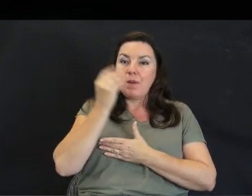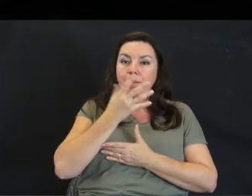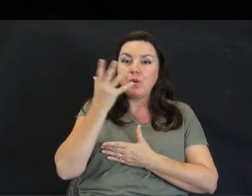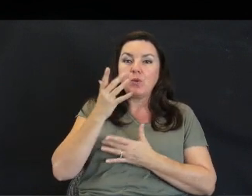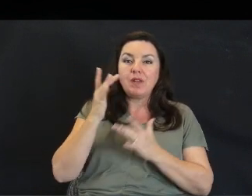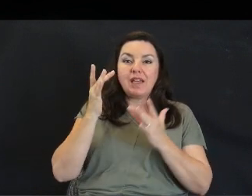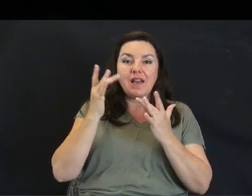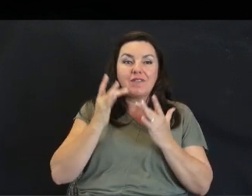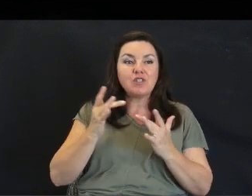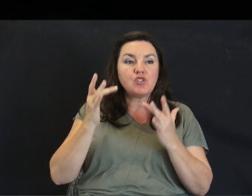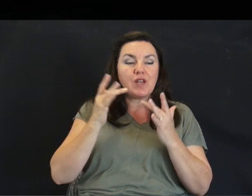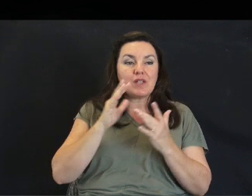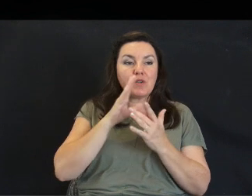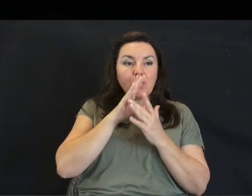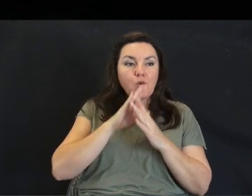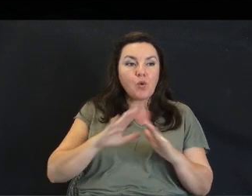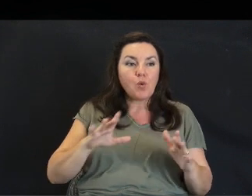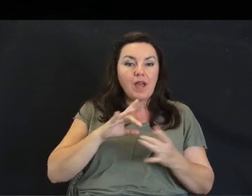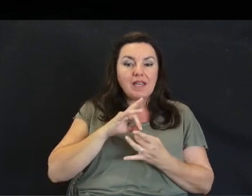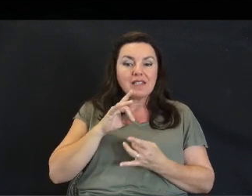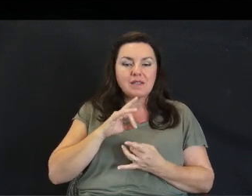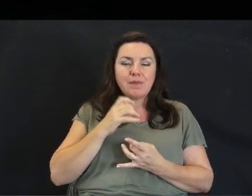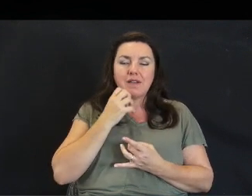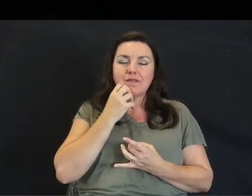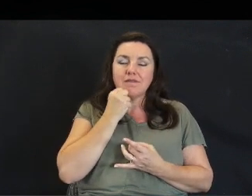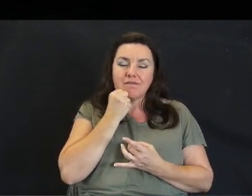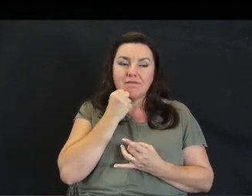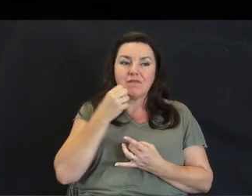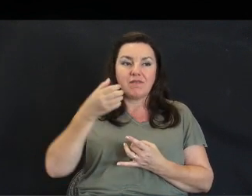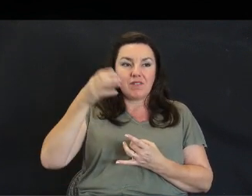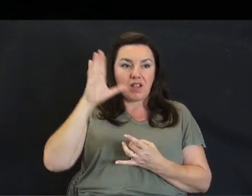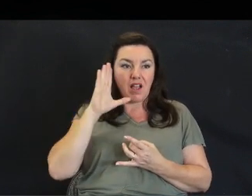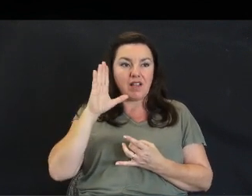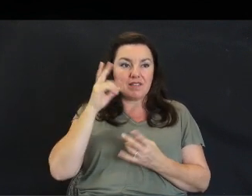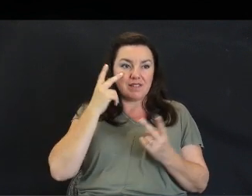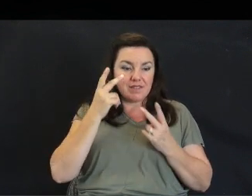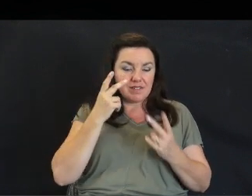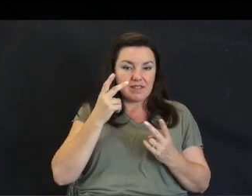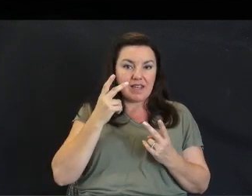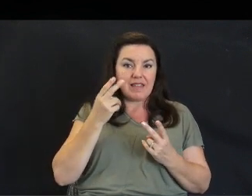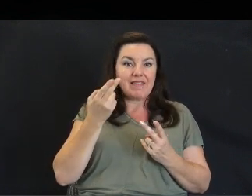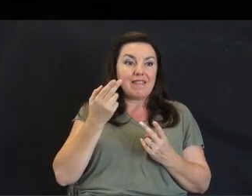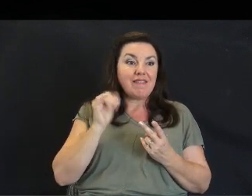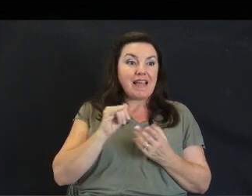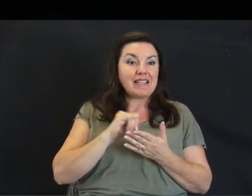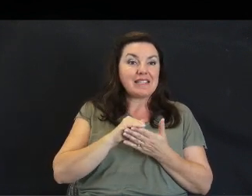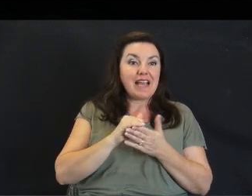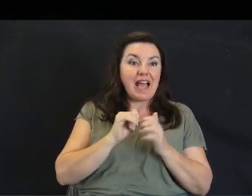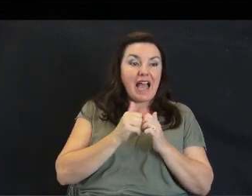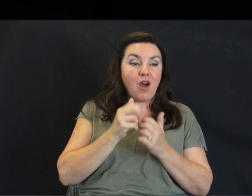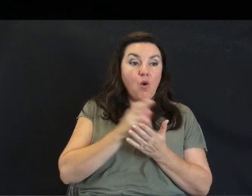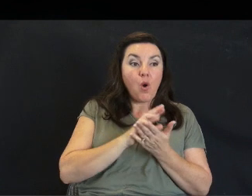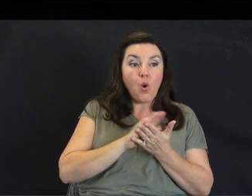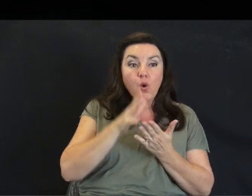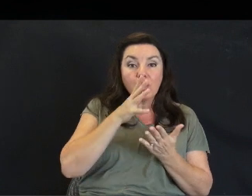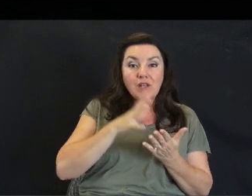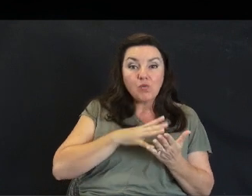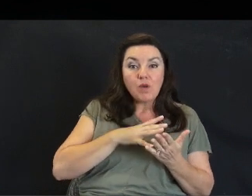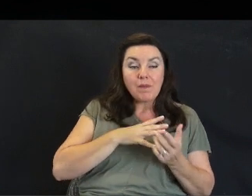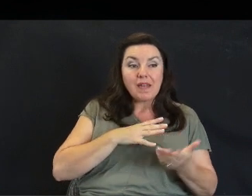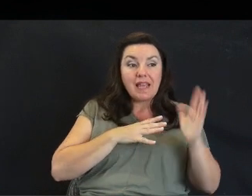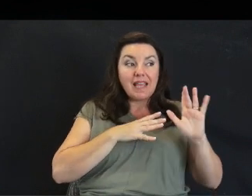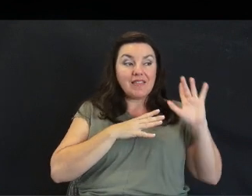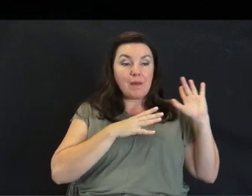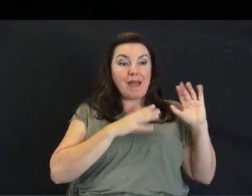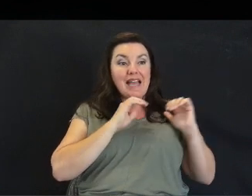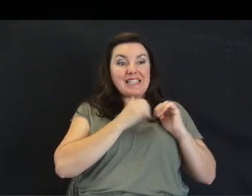a gentle and quiet spirit Which is of great worth In God's sight For this is the way The holy women Women of the past Who put their hope in God Used